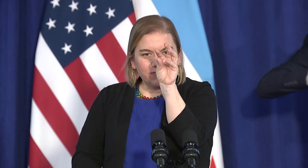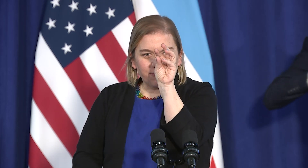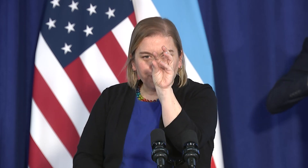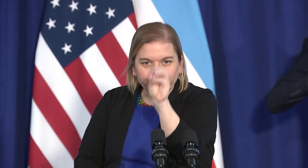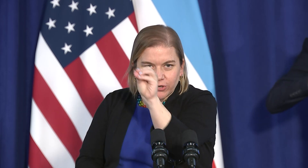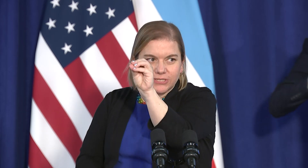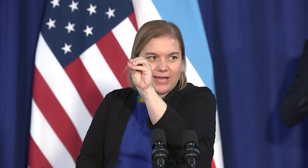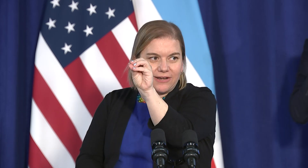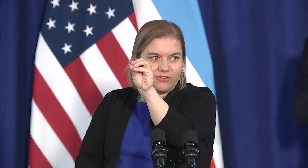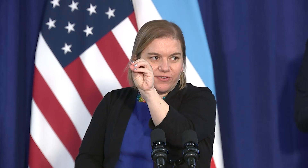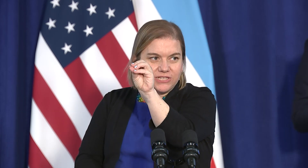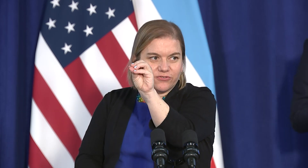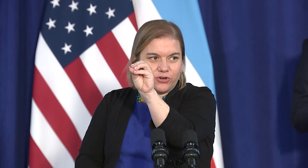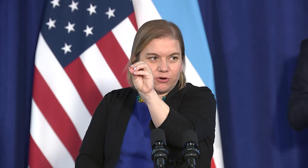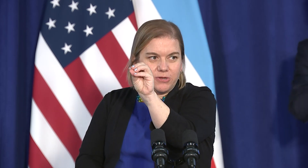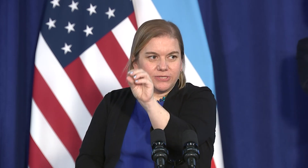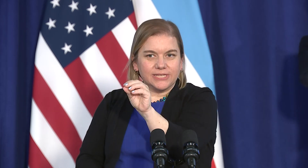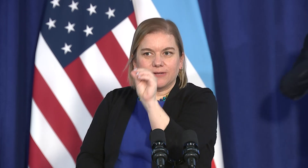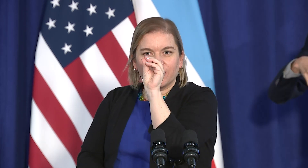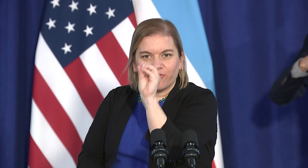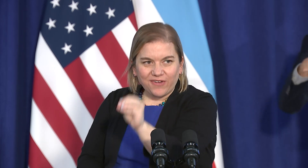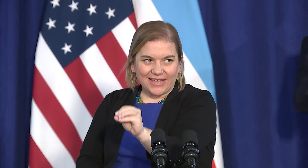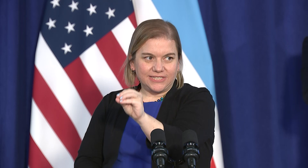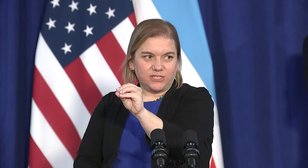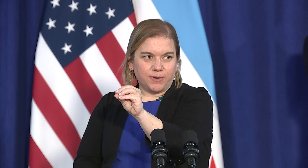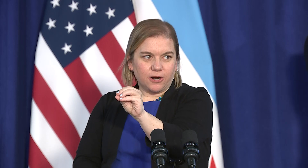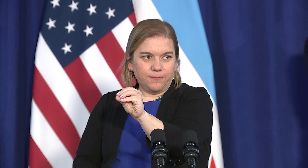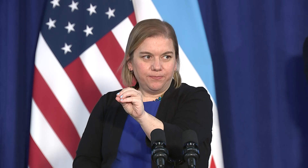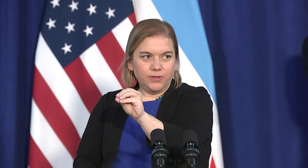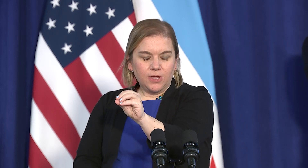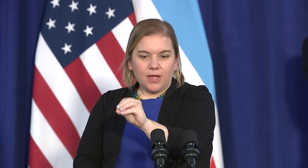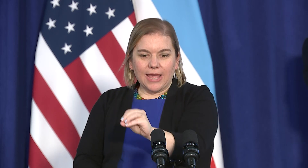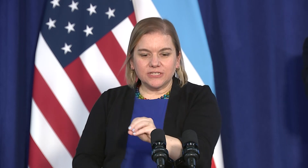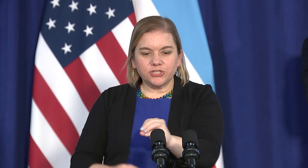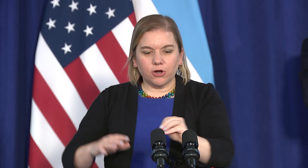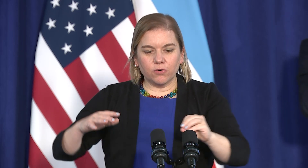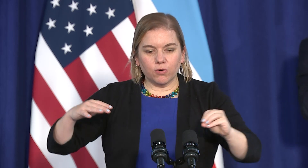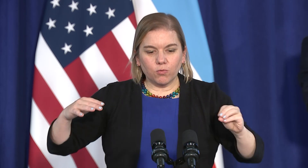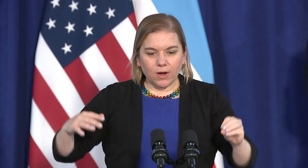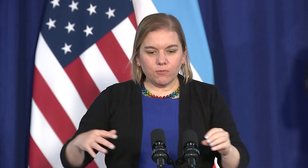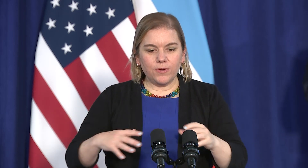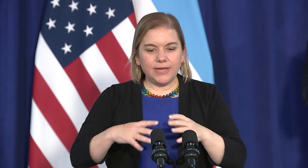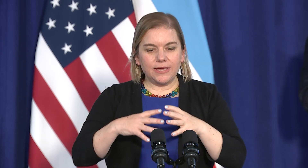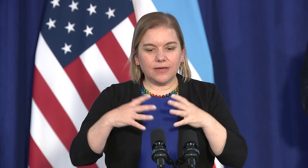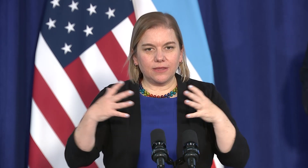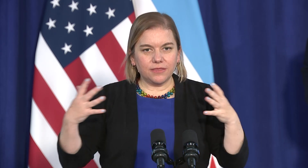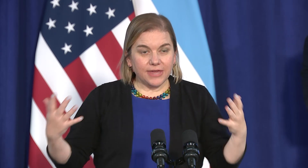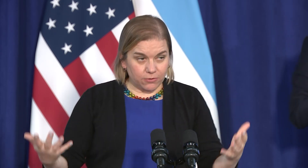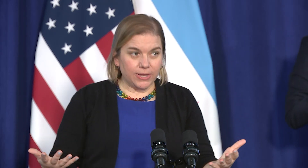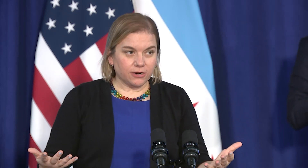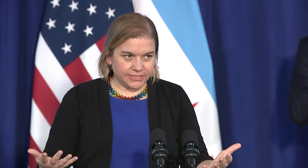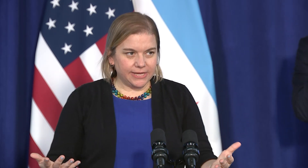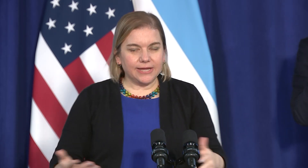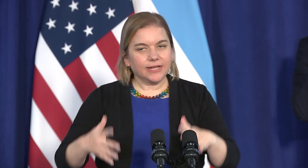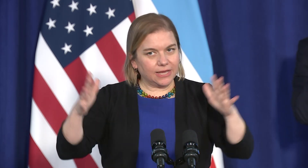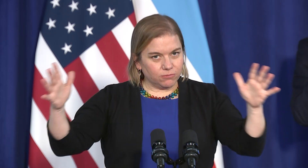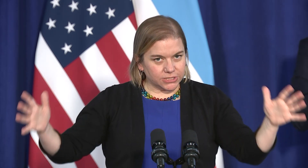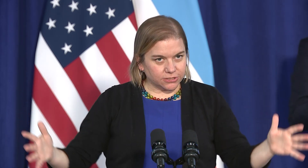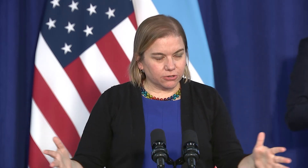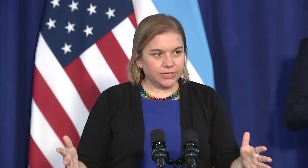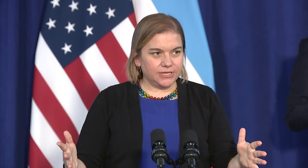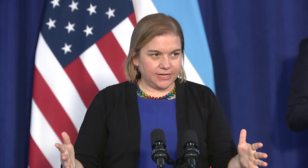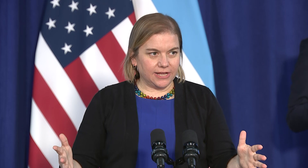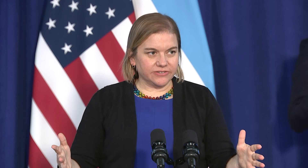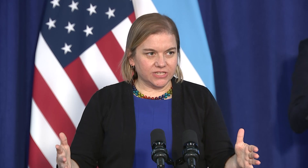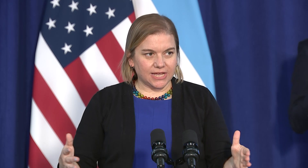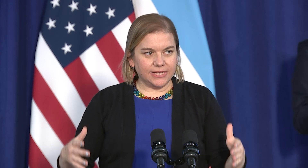is sort of the first line of defense for your immune system, the fastest part. And so what we think we are seeing, and again, we're